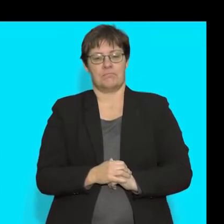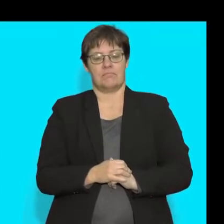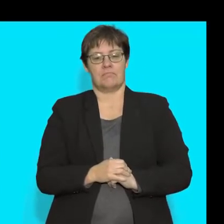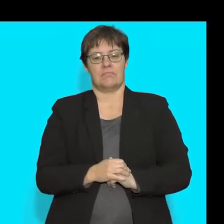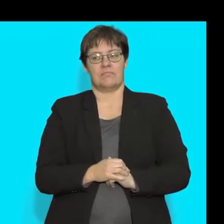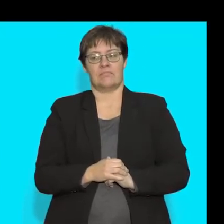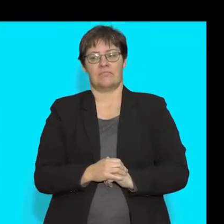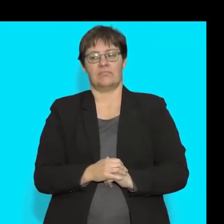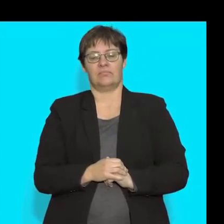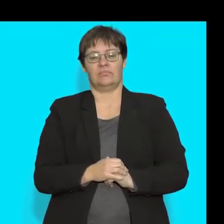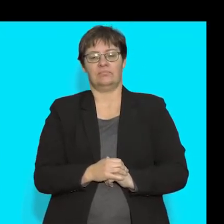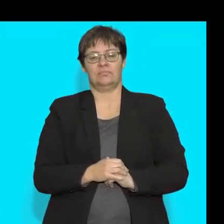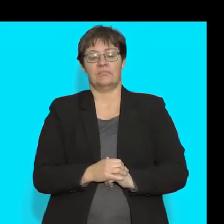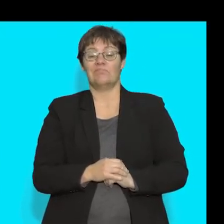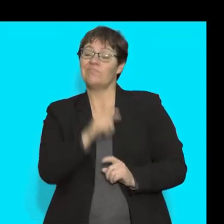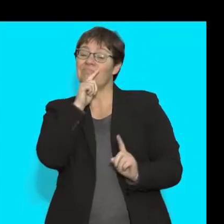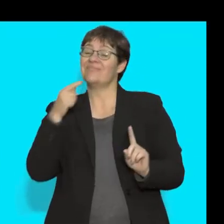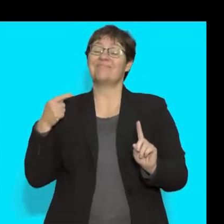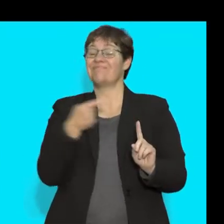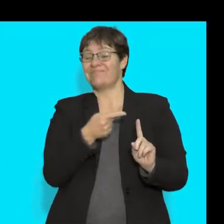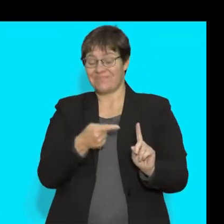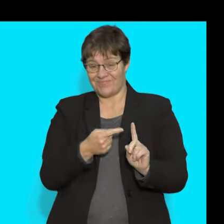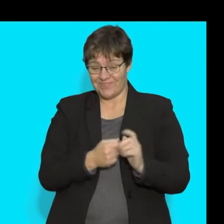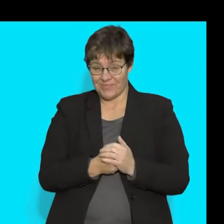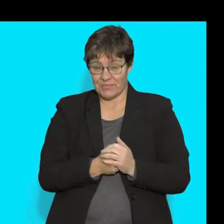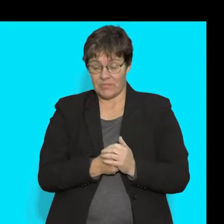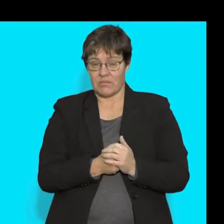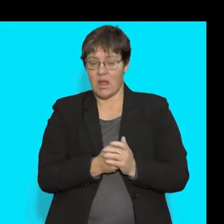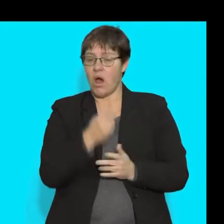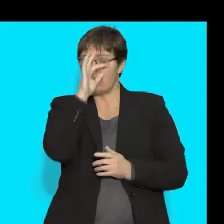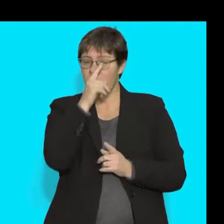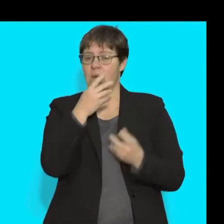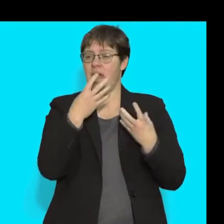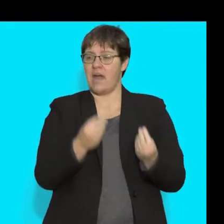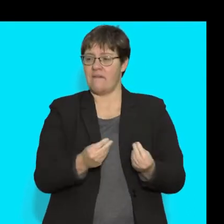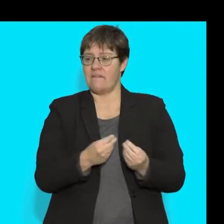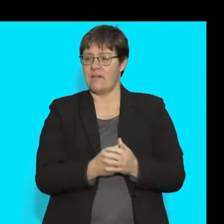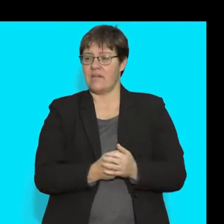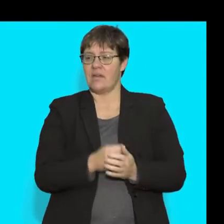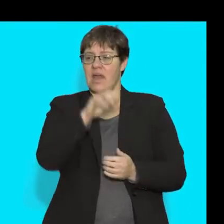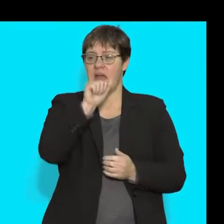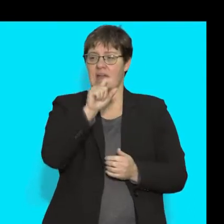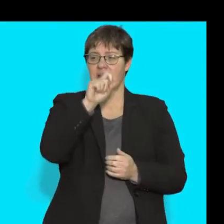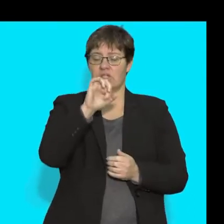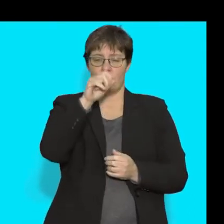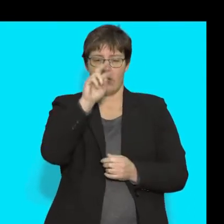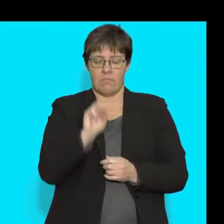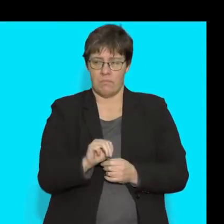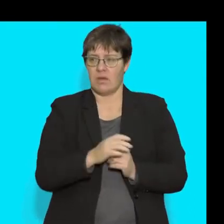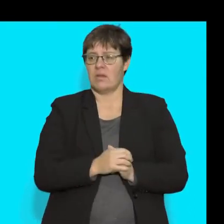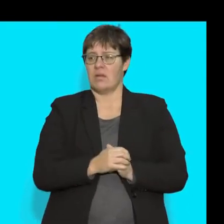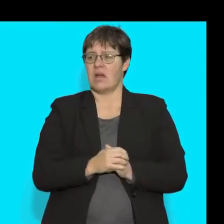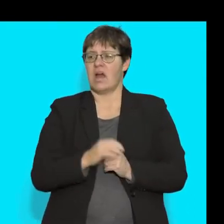So when we talk about Euclidean geometry, right, remember there's what we call an axiom, there's what we call a theorem, there's what we